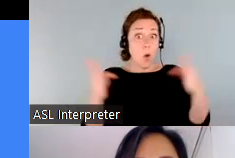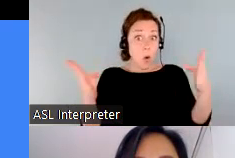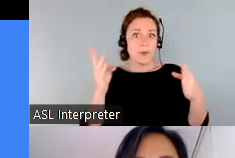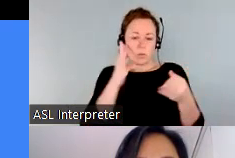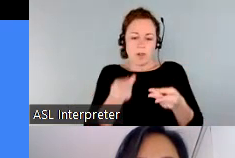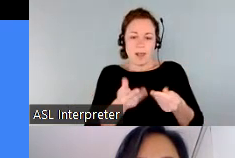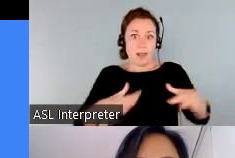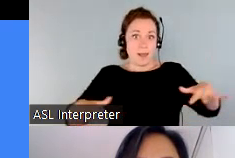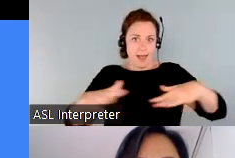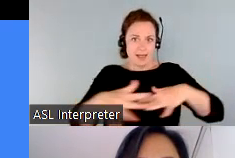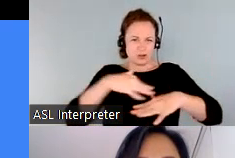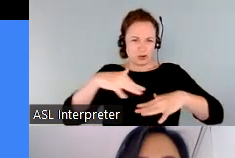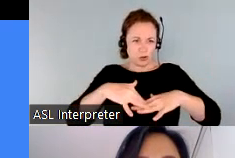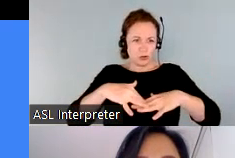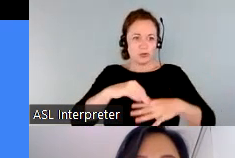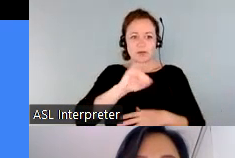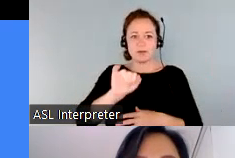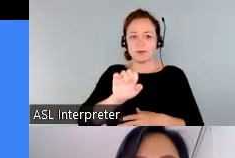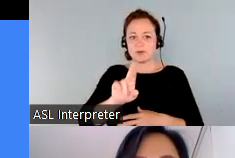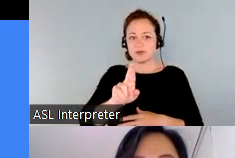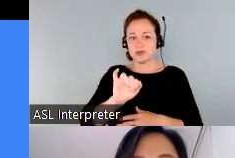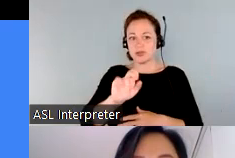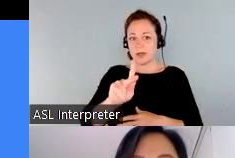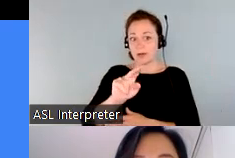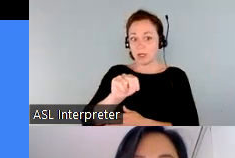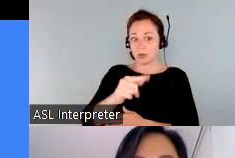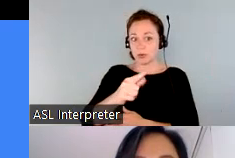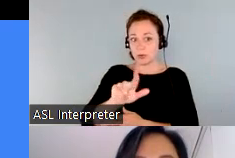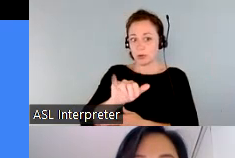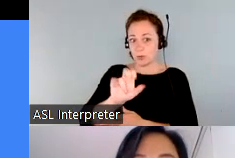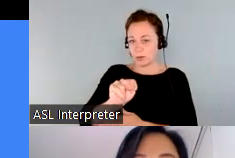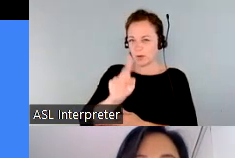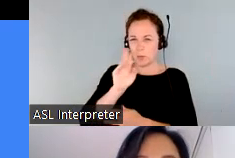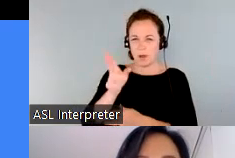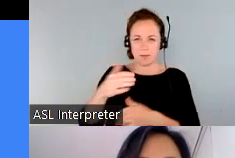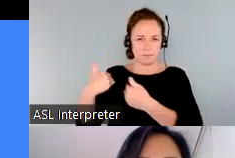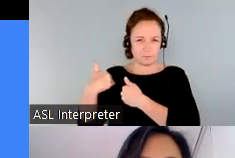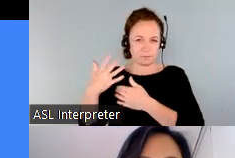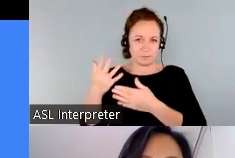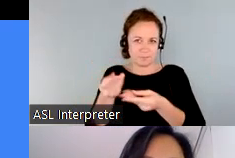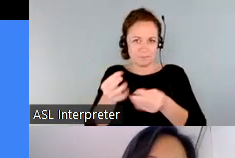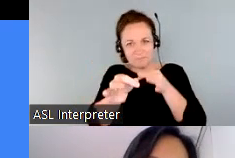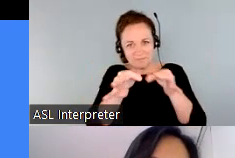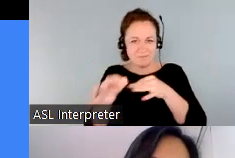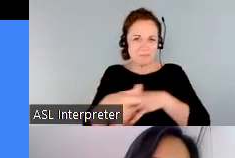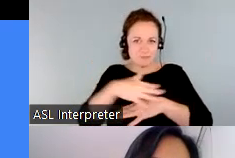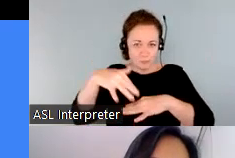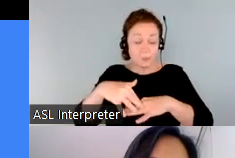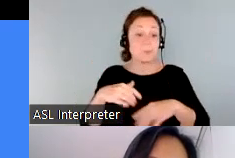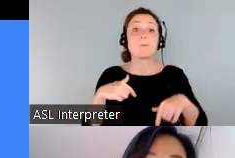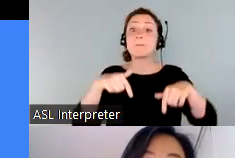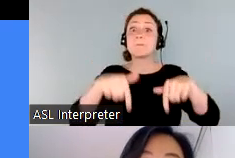acknowledgement, but before I pass it over to Jarek Nguyen, I'd like to note that this evening is being recorded and will be posted on our YouTube